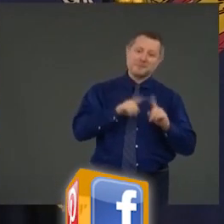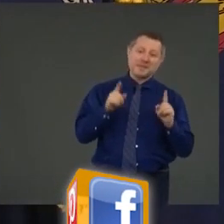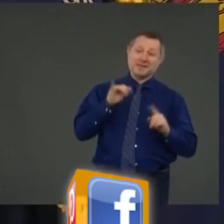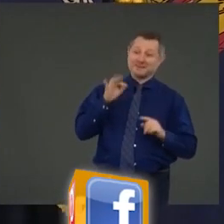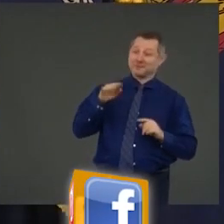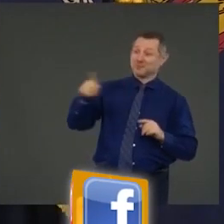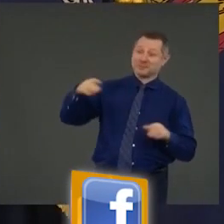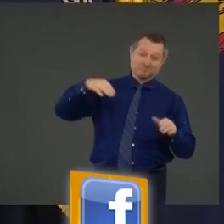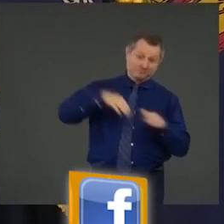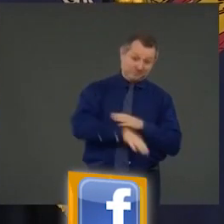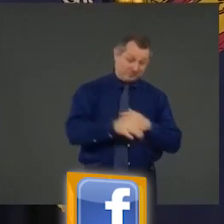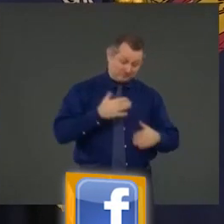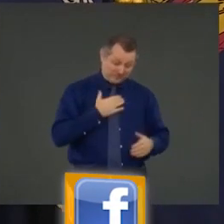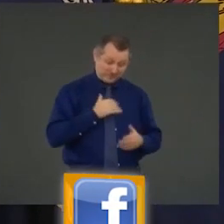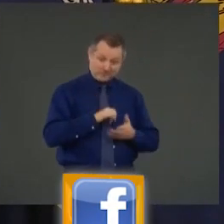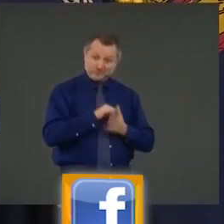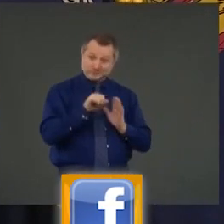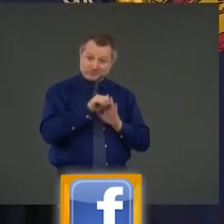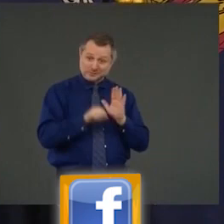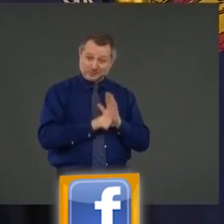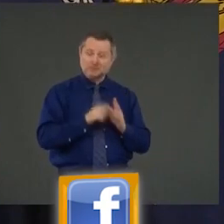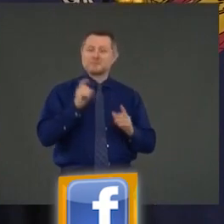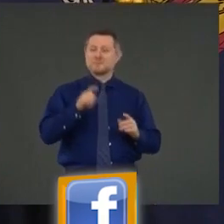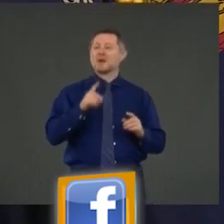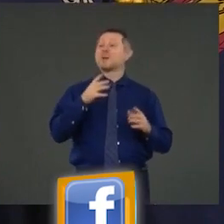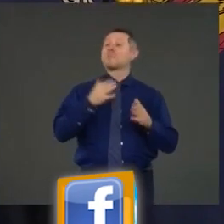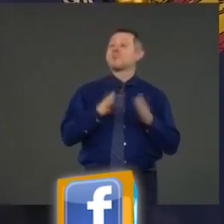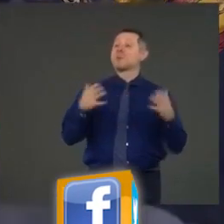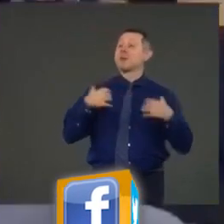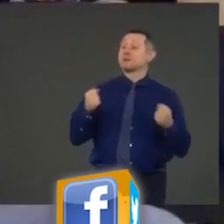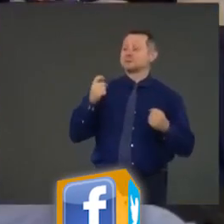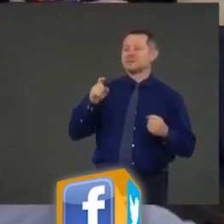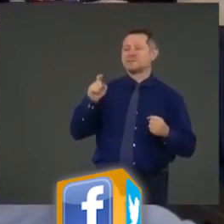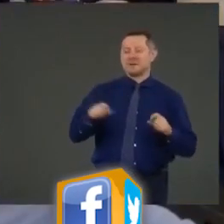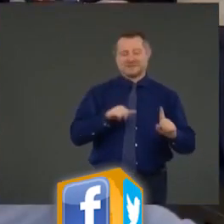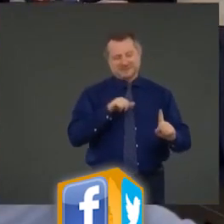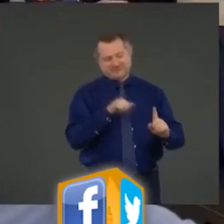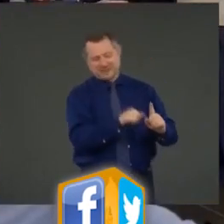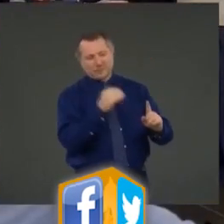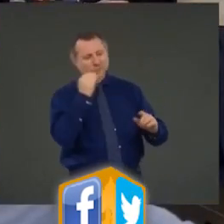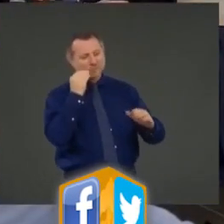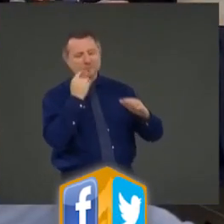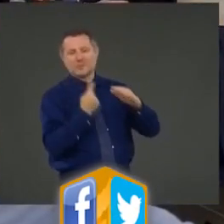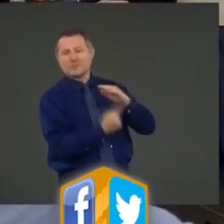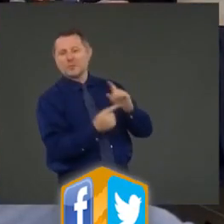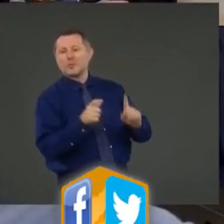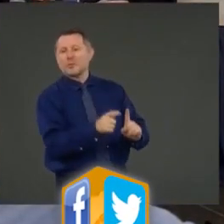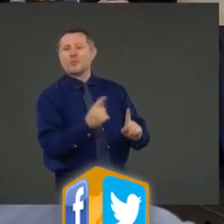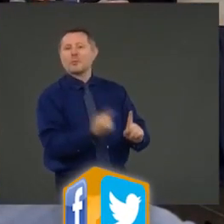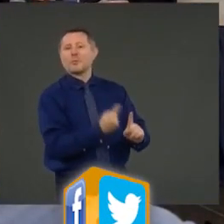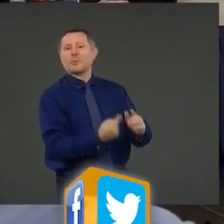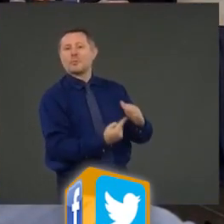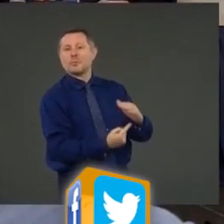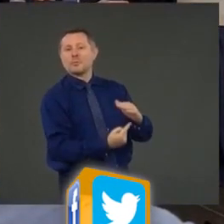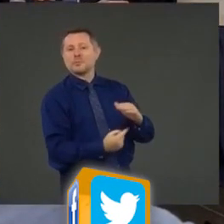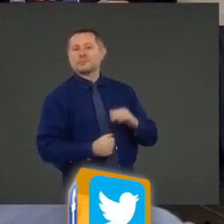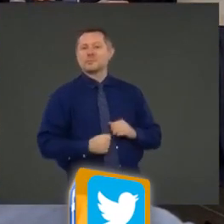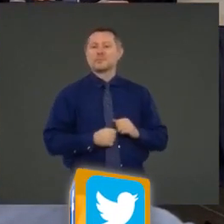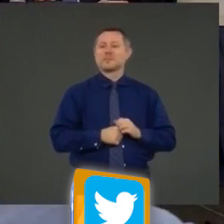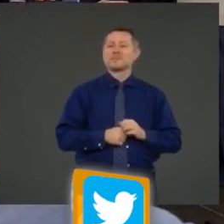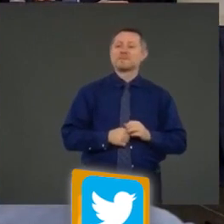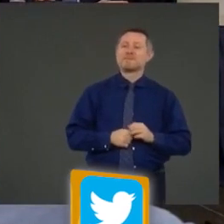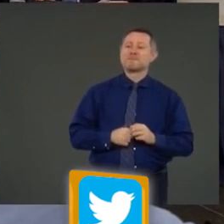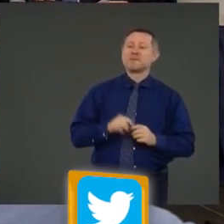a public health concern, and therefore you must be quarantined. Governor, I was wondering if you can react to last night's primary results. Looks like at least